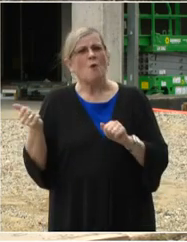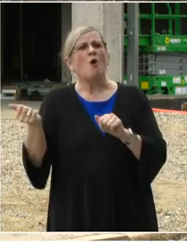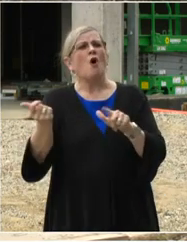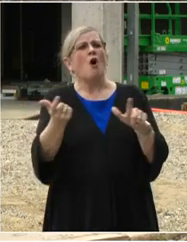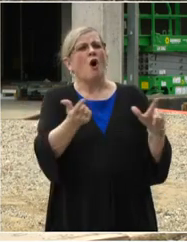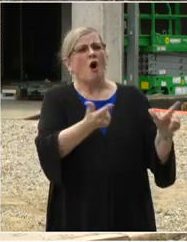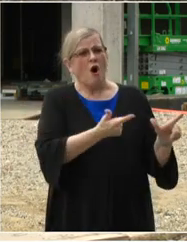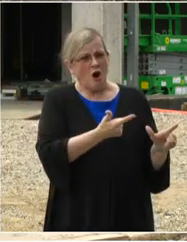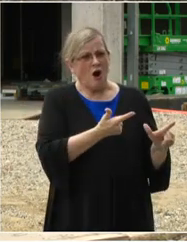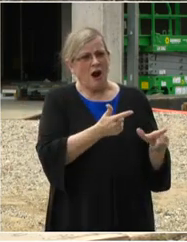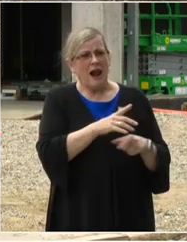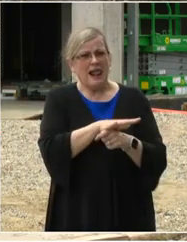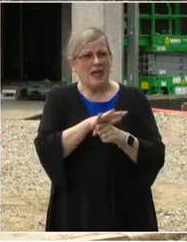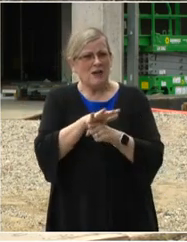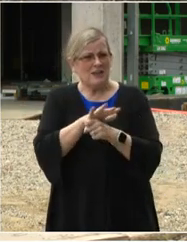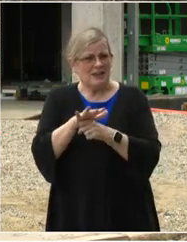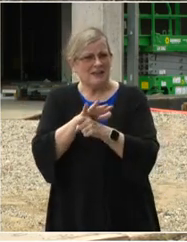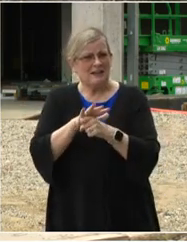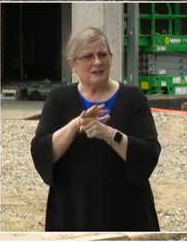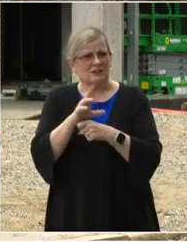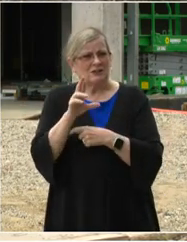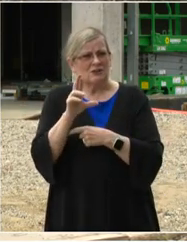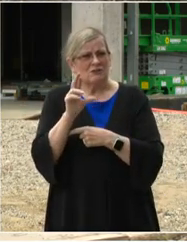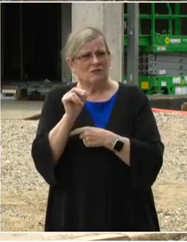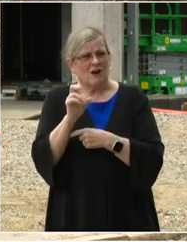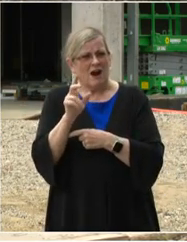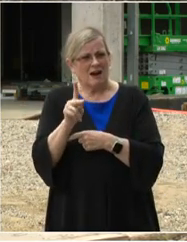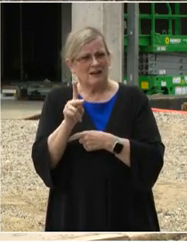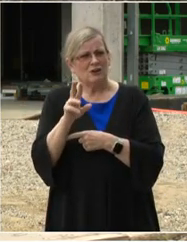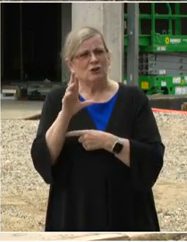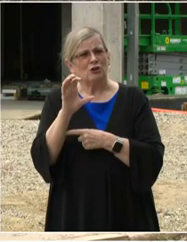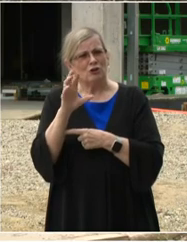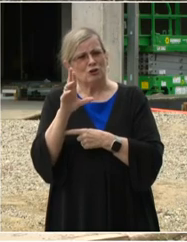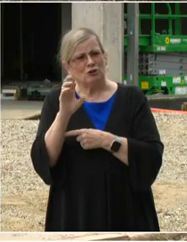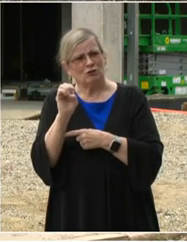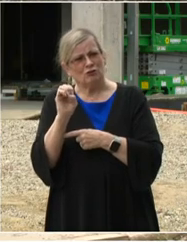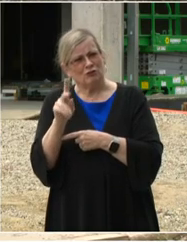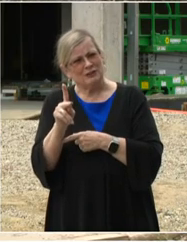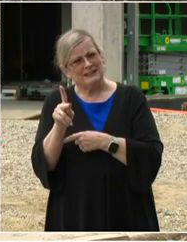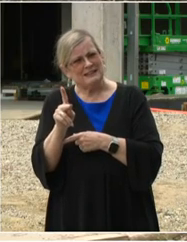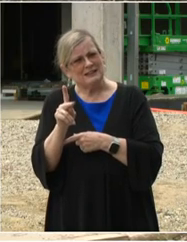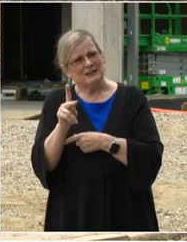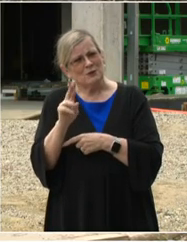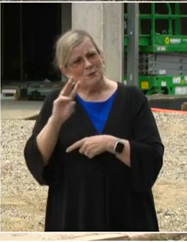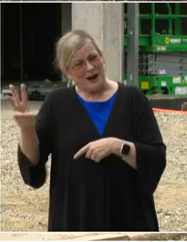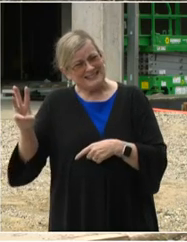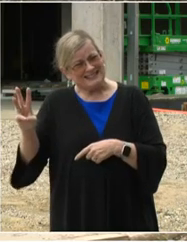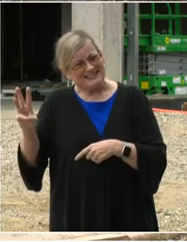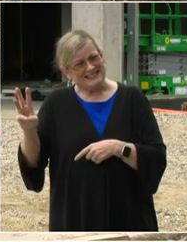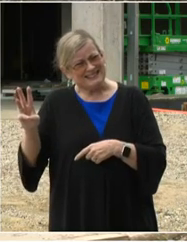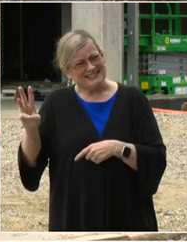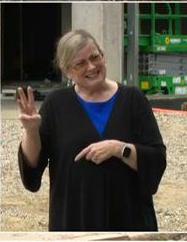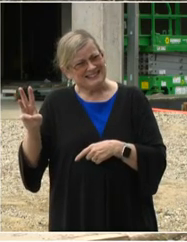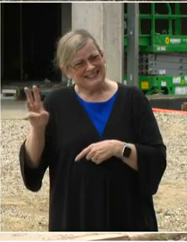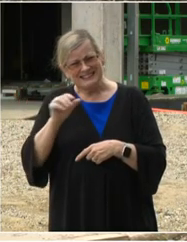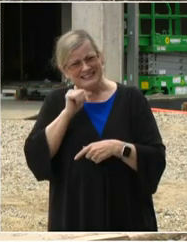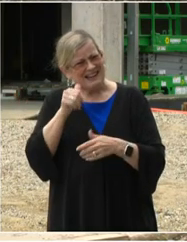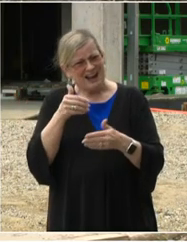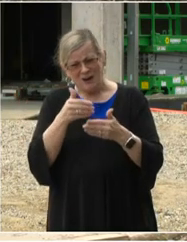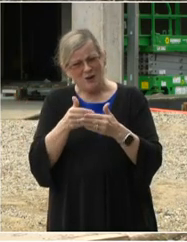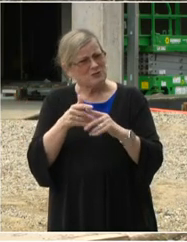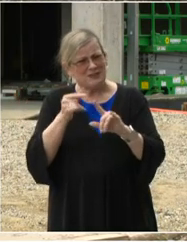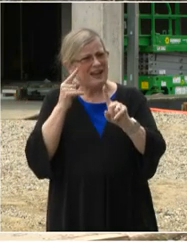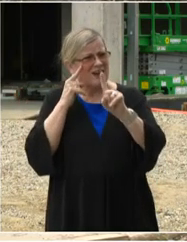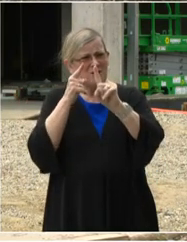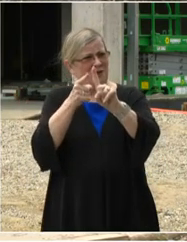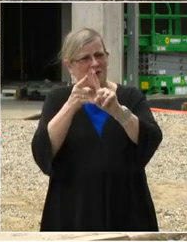believe Rock Creek West is particularly one where I don't think we're any of the way toward that goal. So I was just wondering